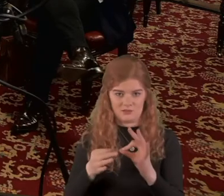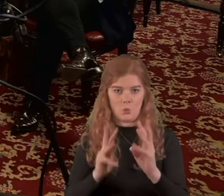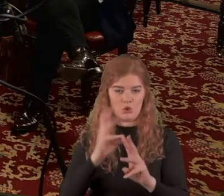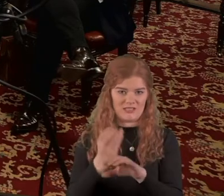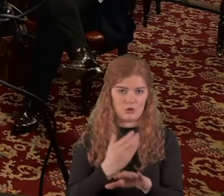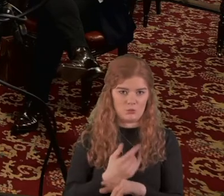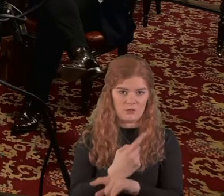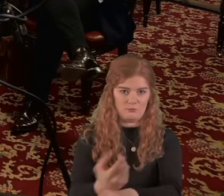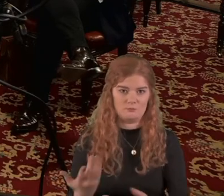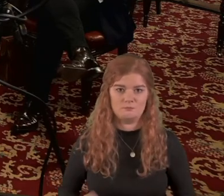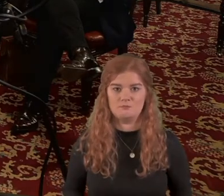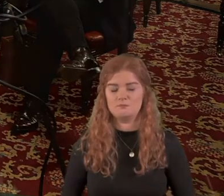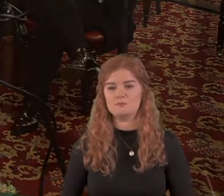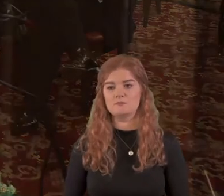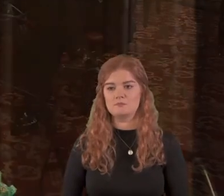continue to exist.